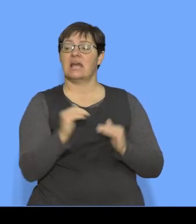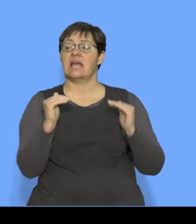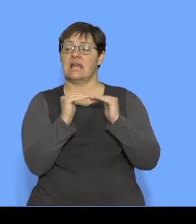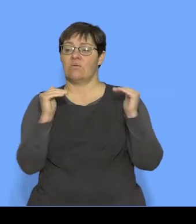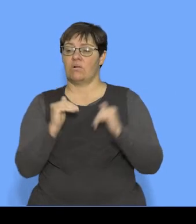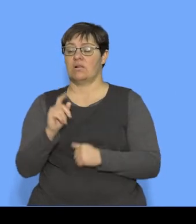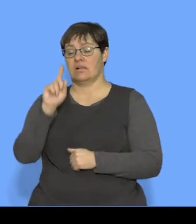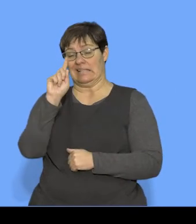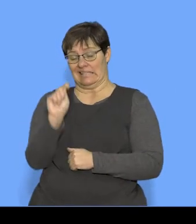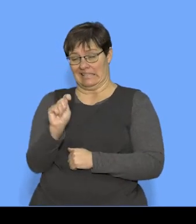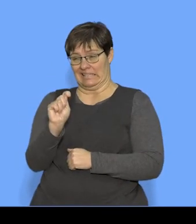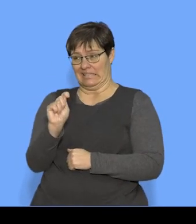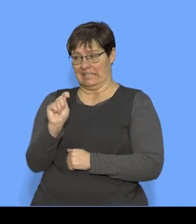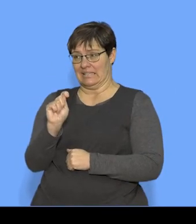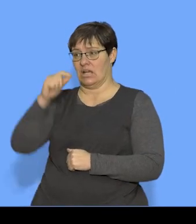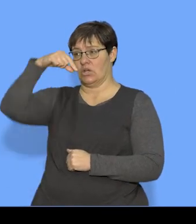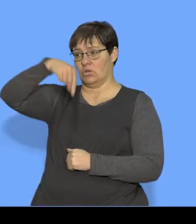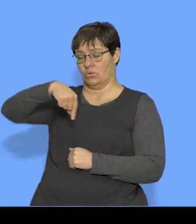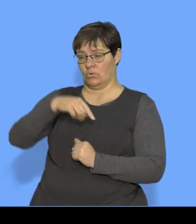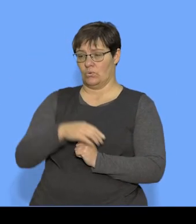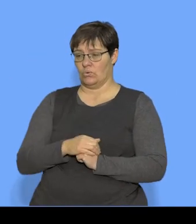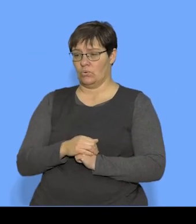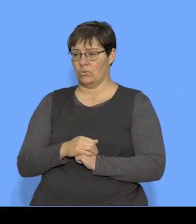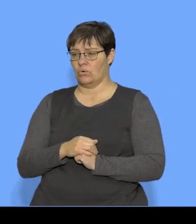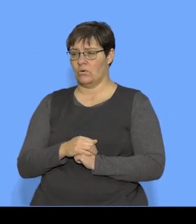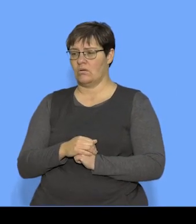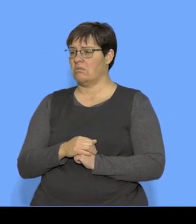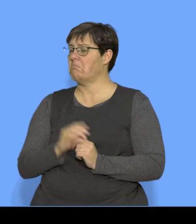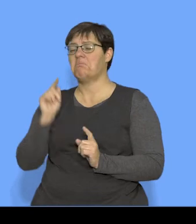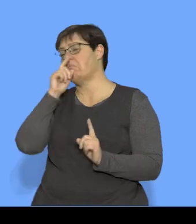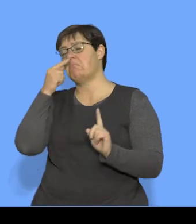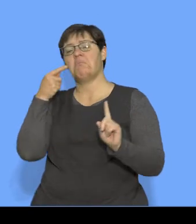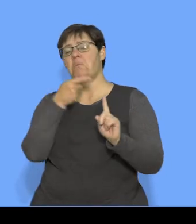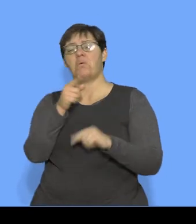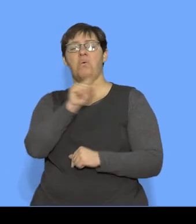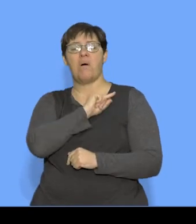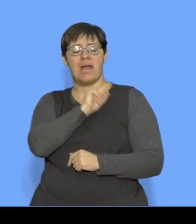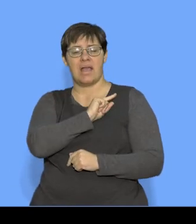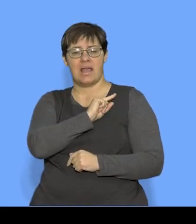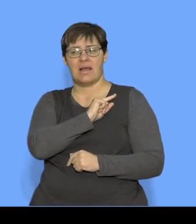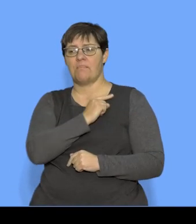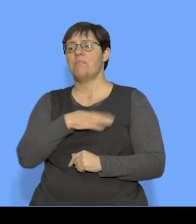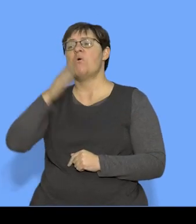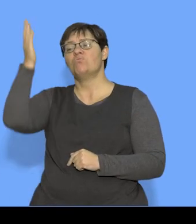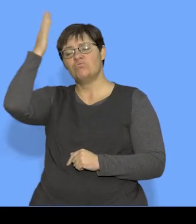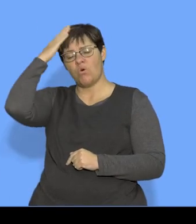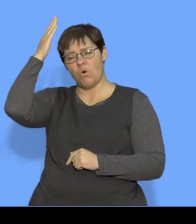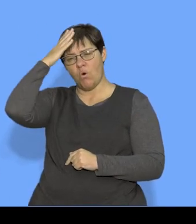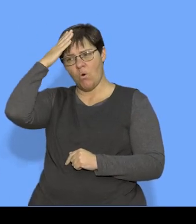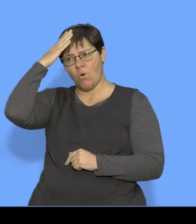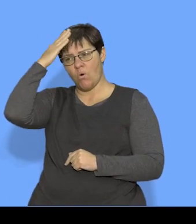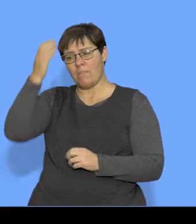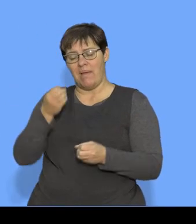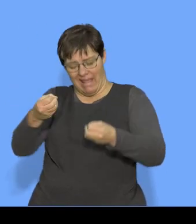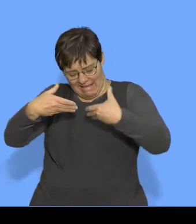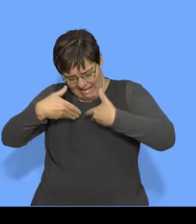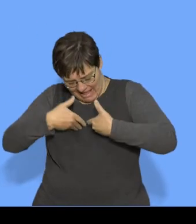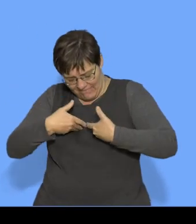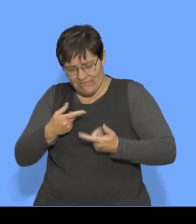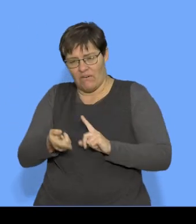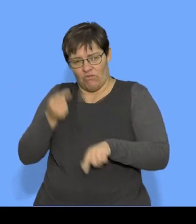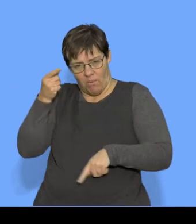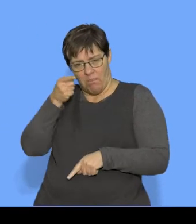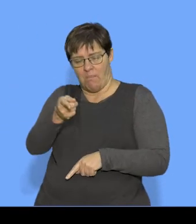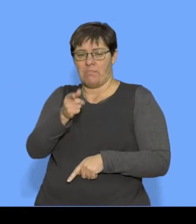is equals to TQ. The sole purpose of this is because I know I was